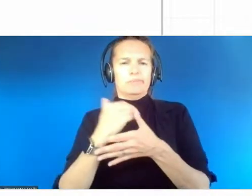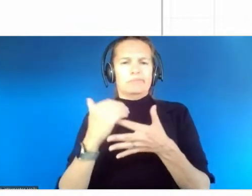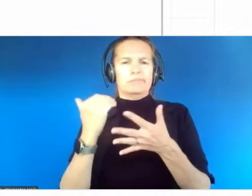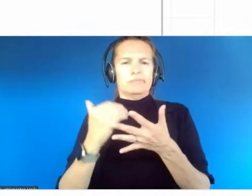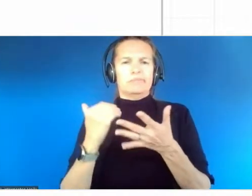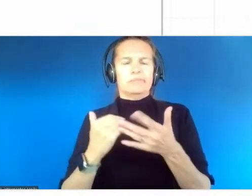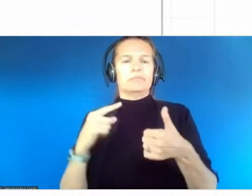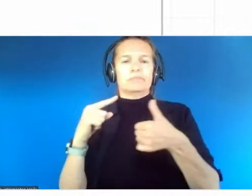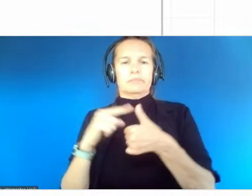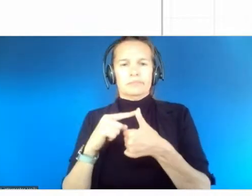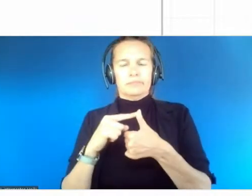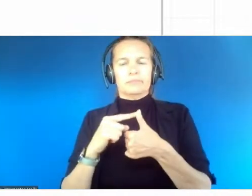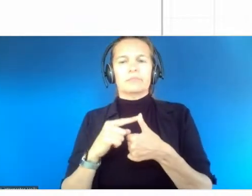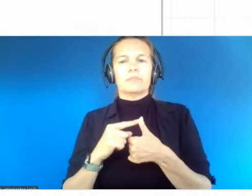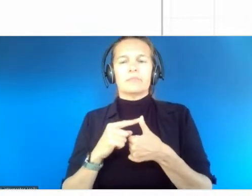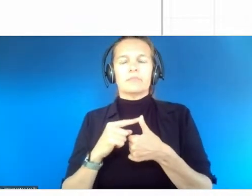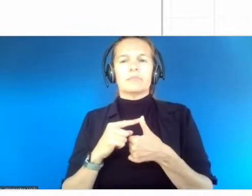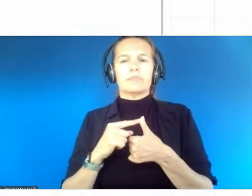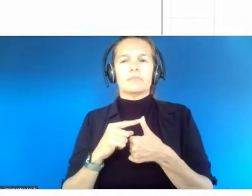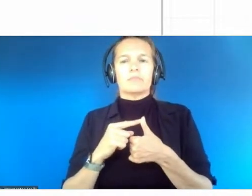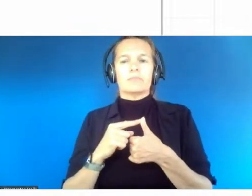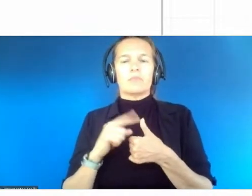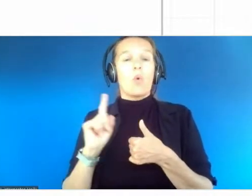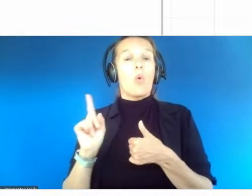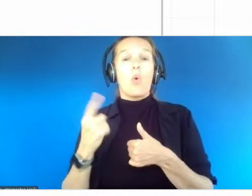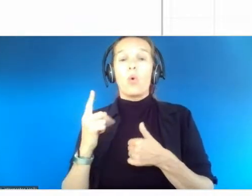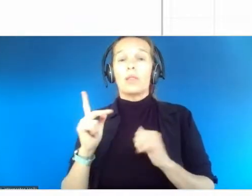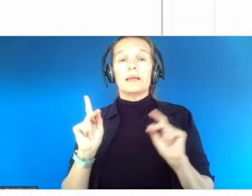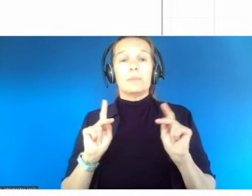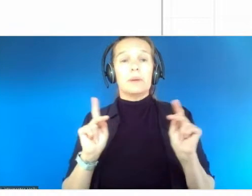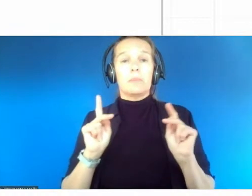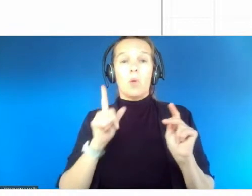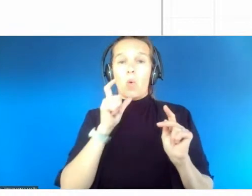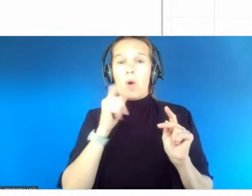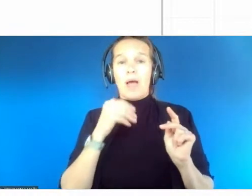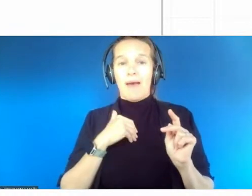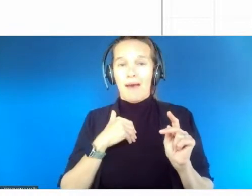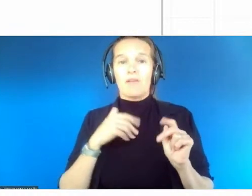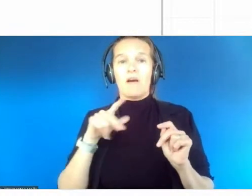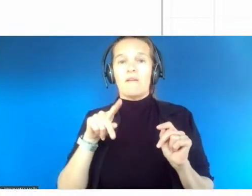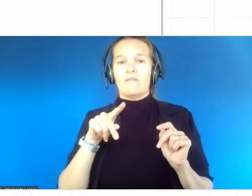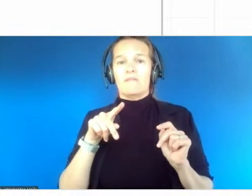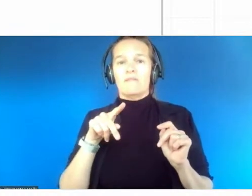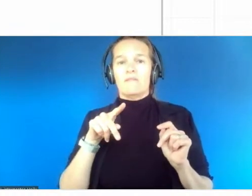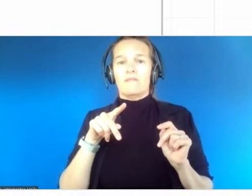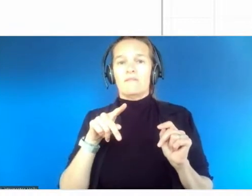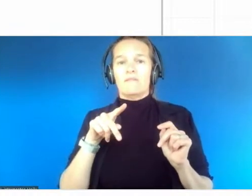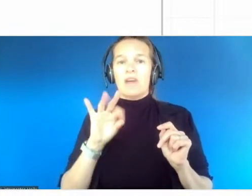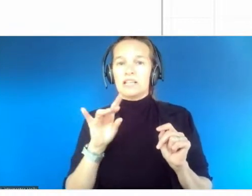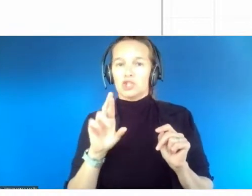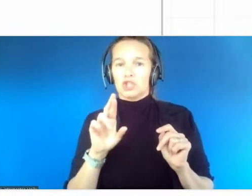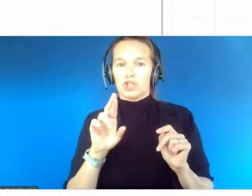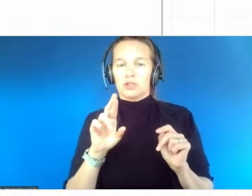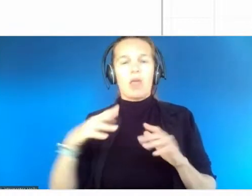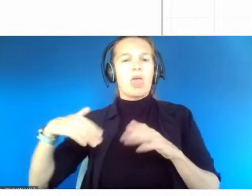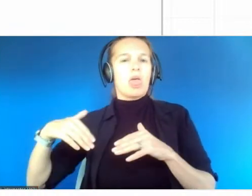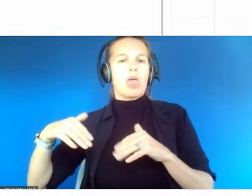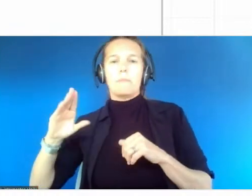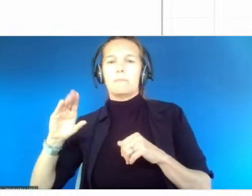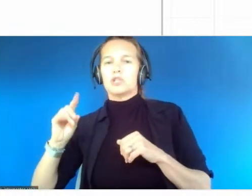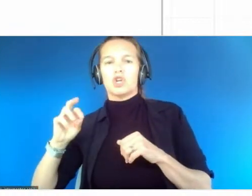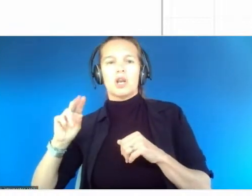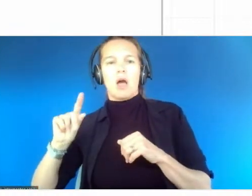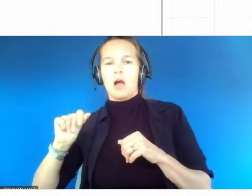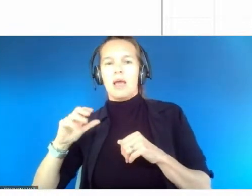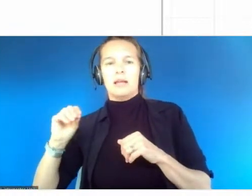one. One, only those who've been given primary Pfizer series, not Moderna and not J&J yet, but they've been